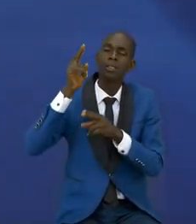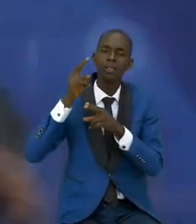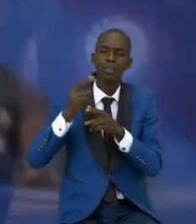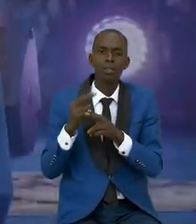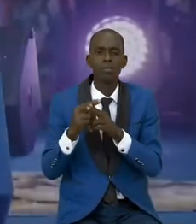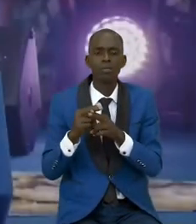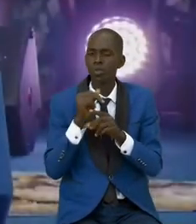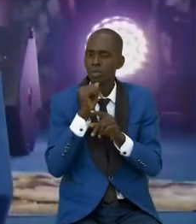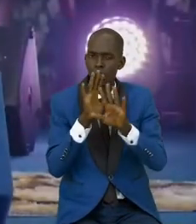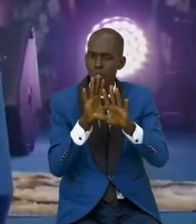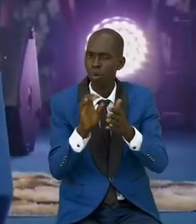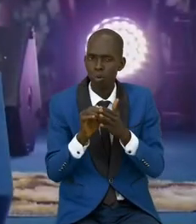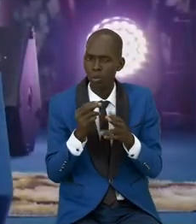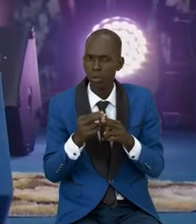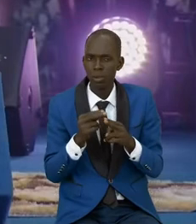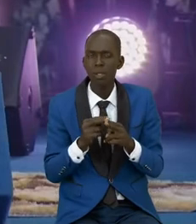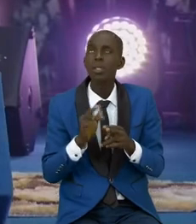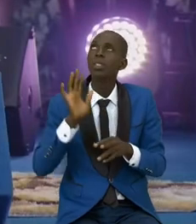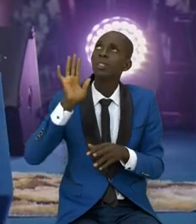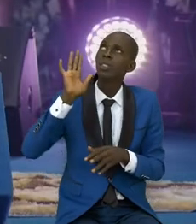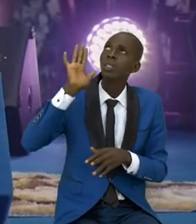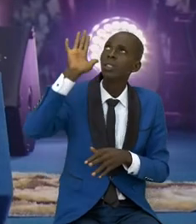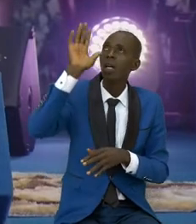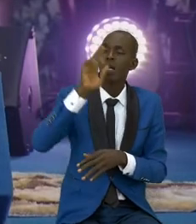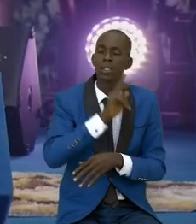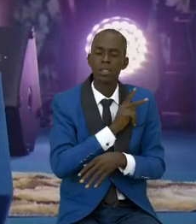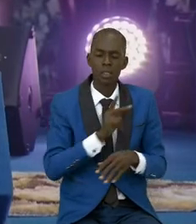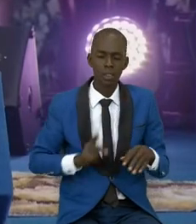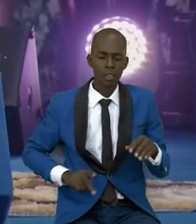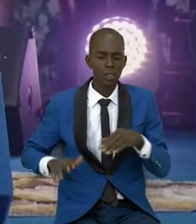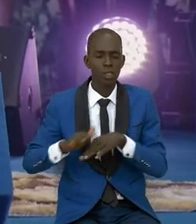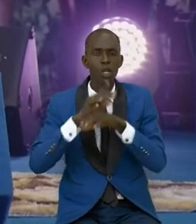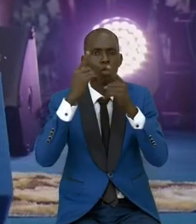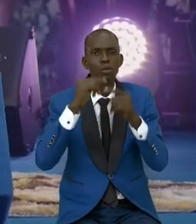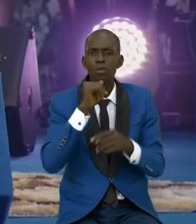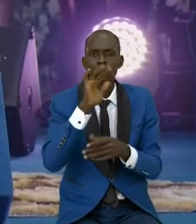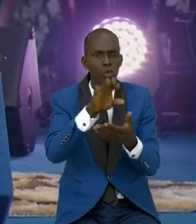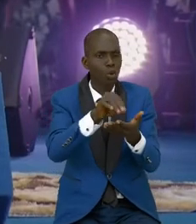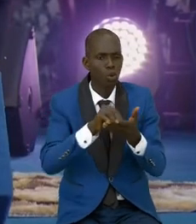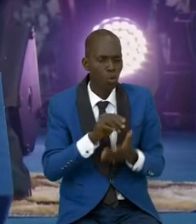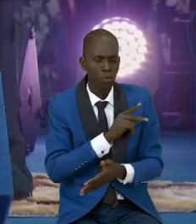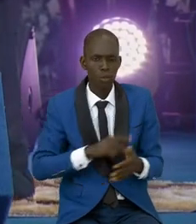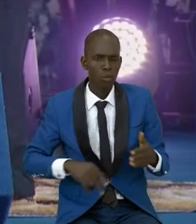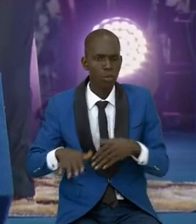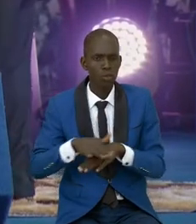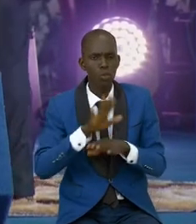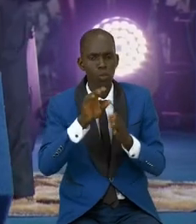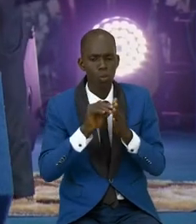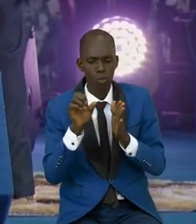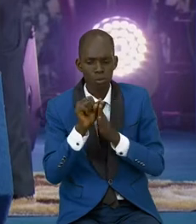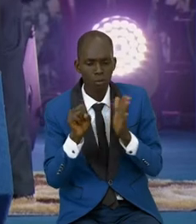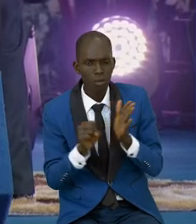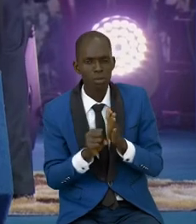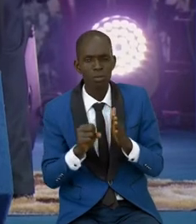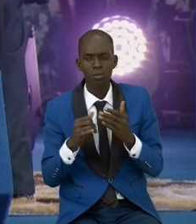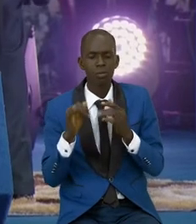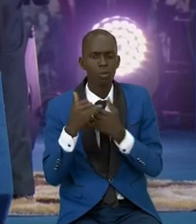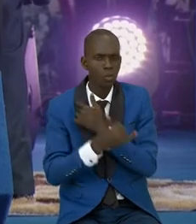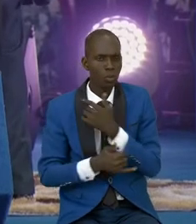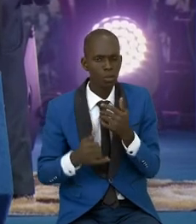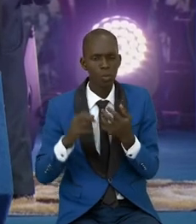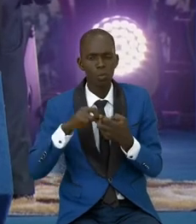God. Thy kingdom come. Don't talk about your kingdom, about your state, about your situation yet. We're